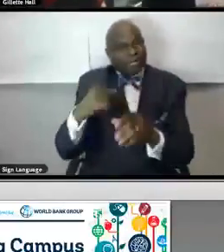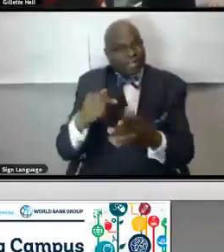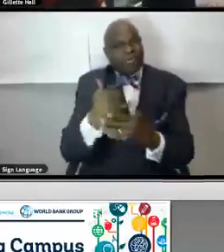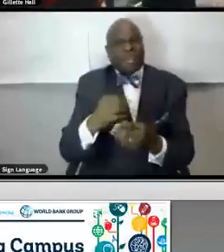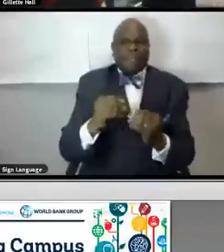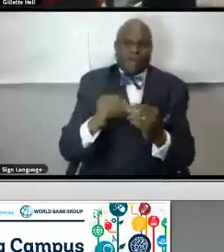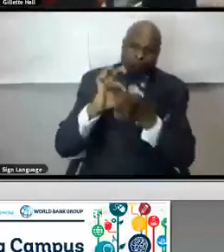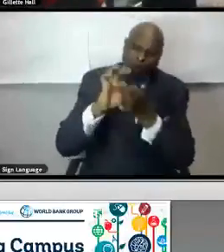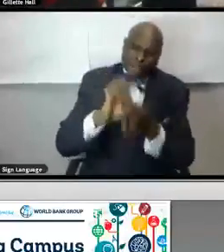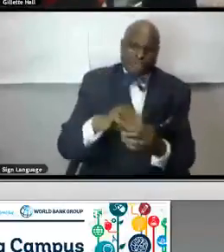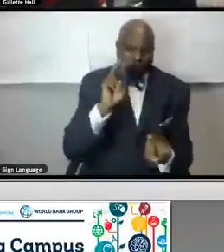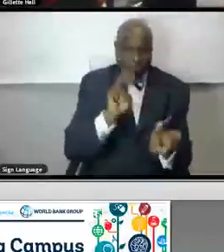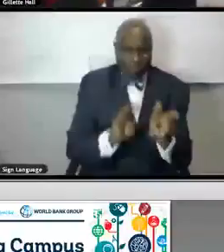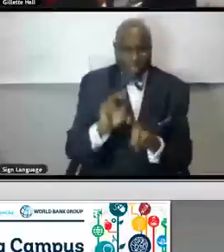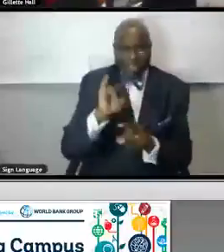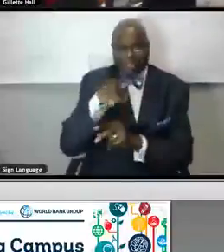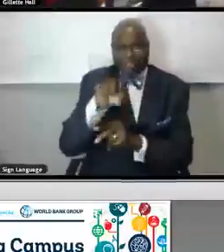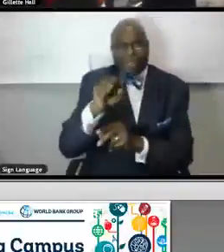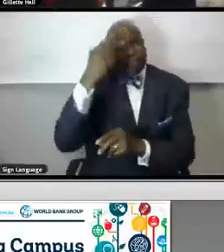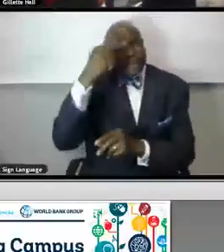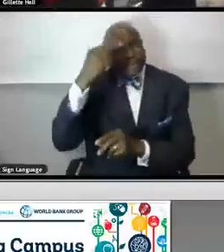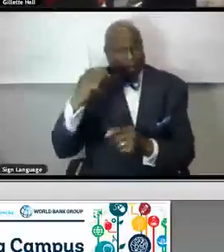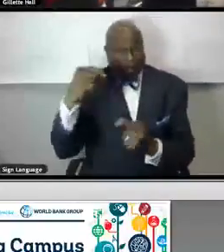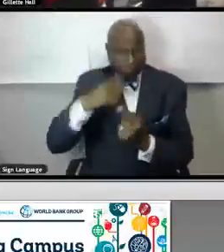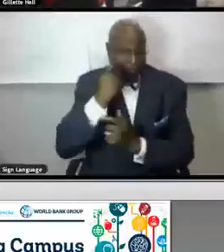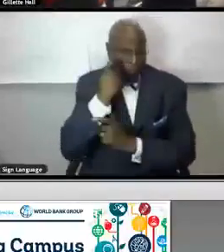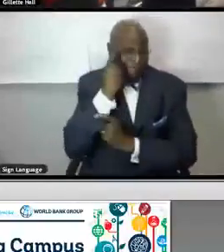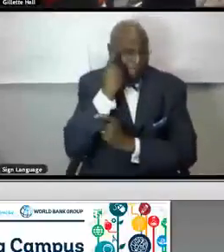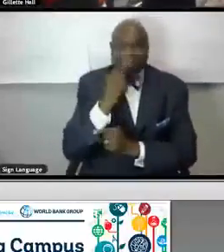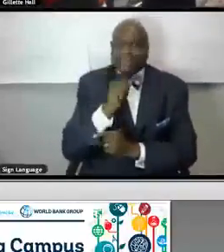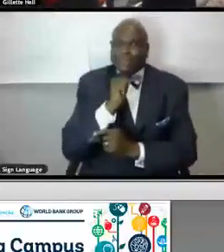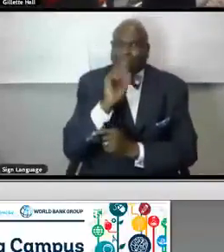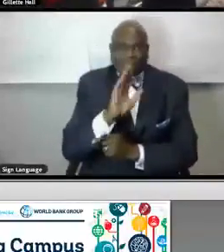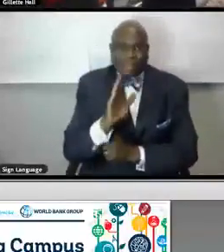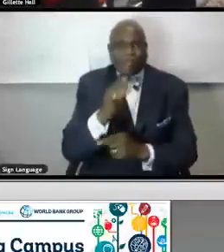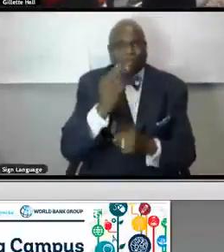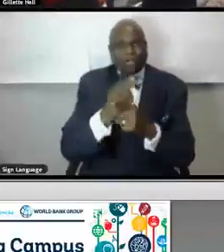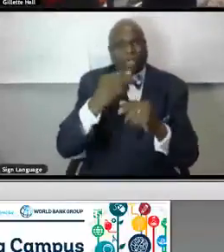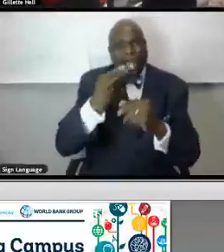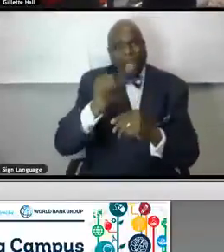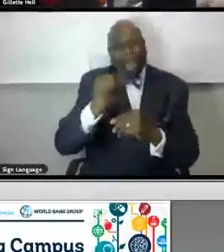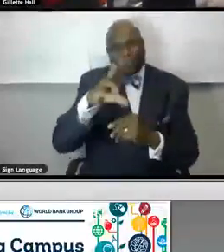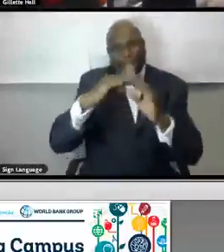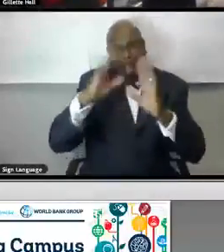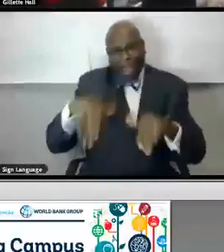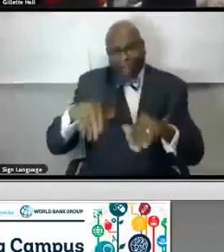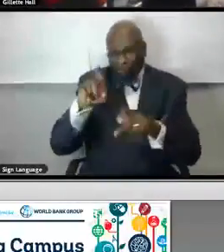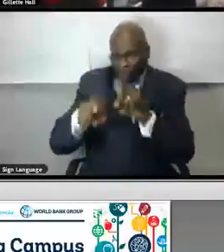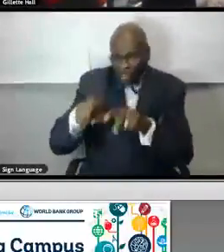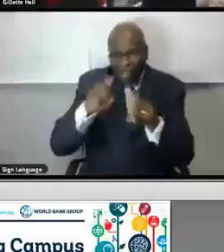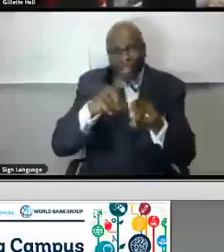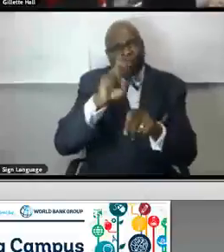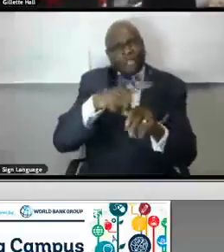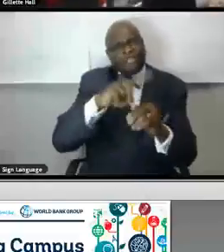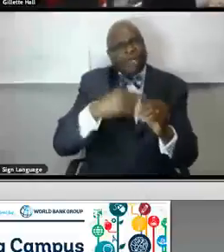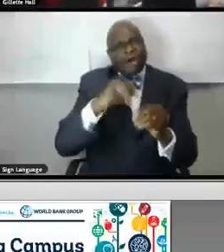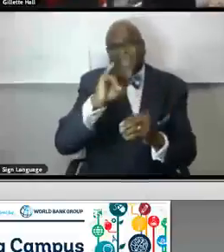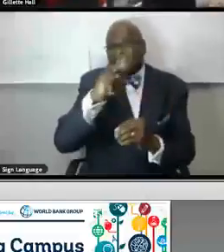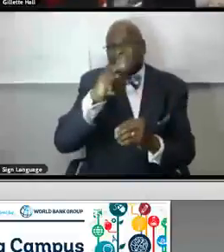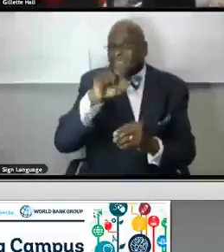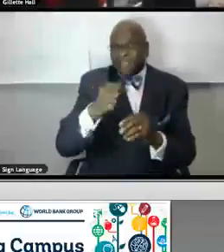highly relevant to look at. Mexico, until recently, didn't in its national household survey have a question on